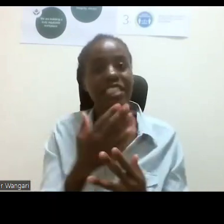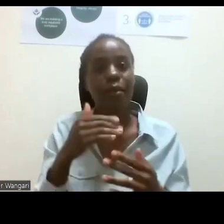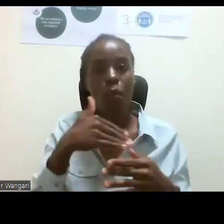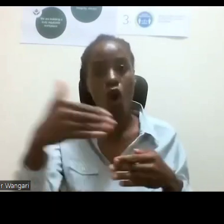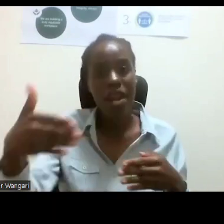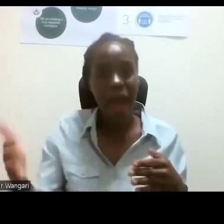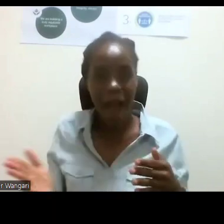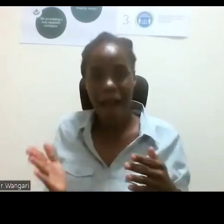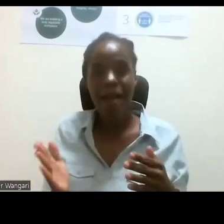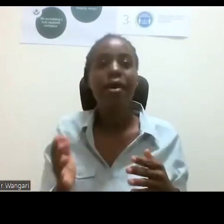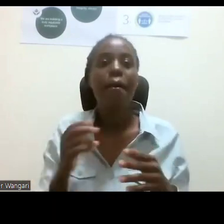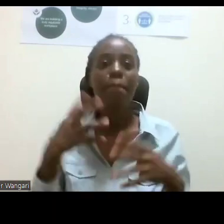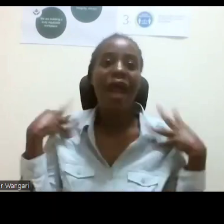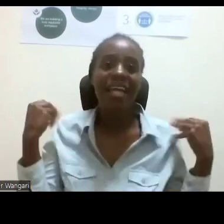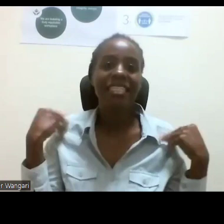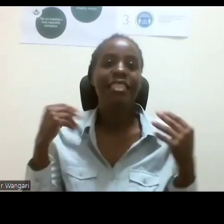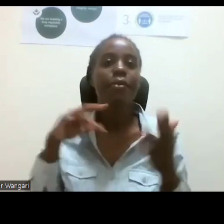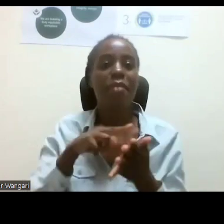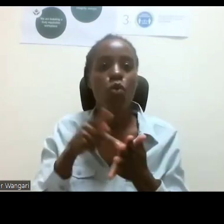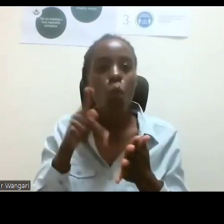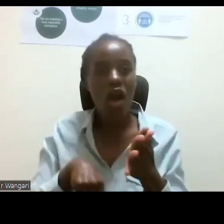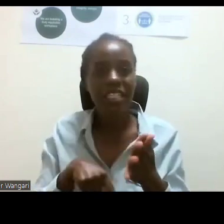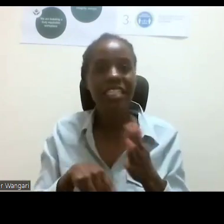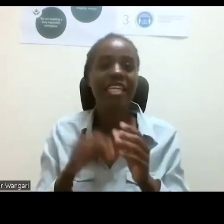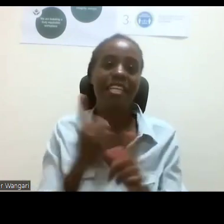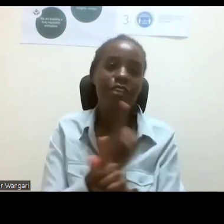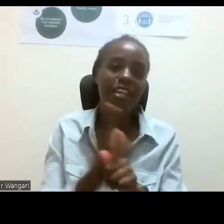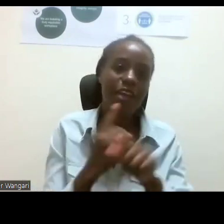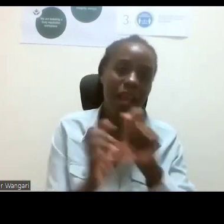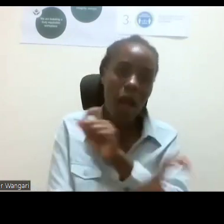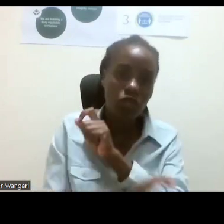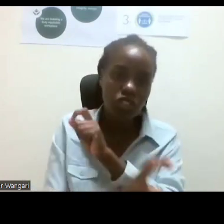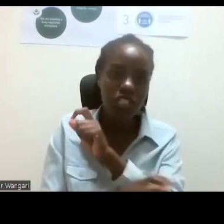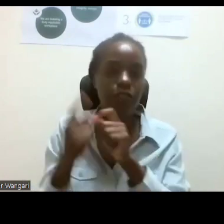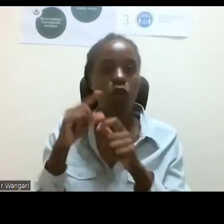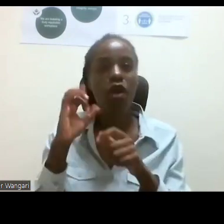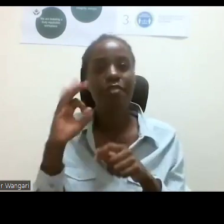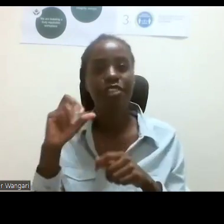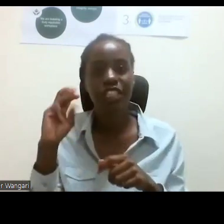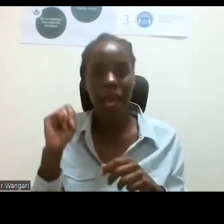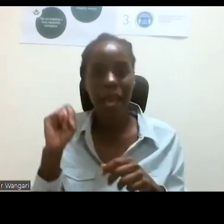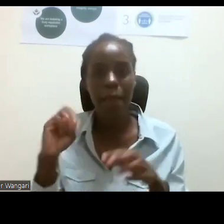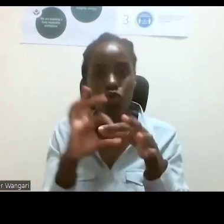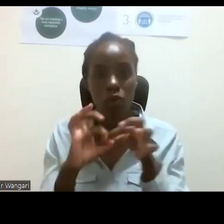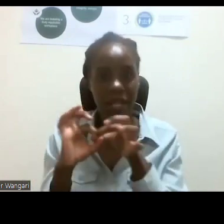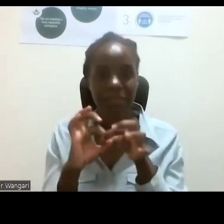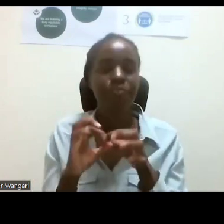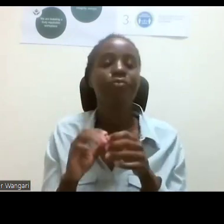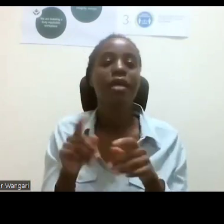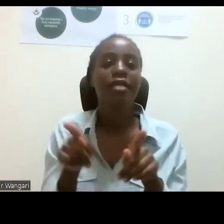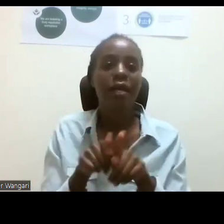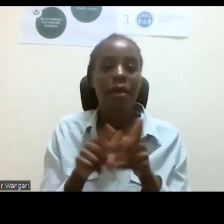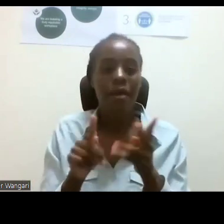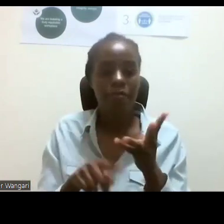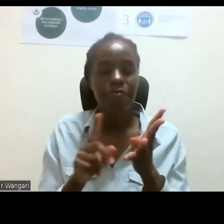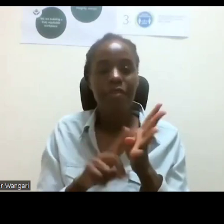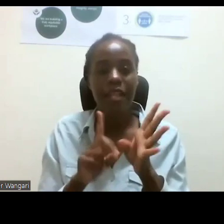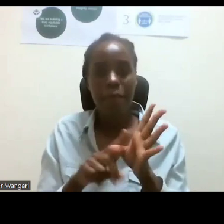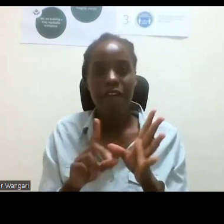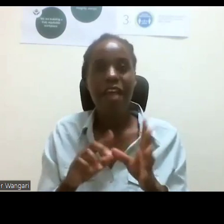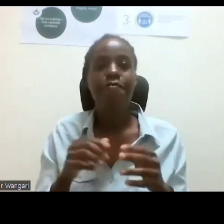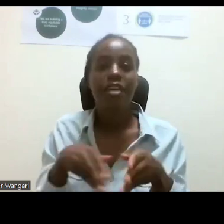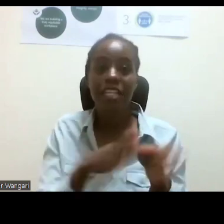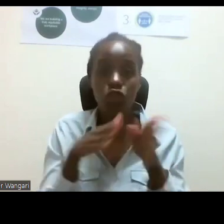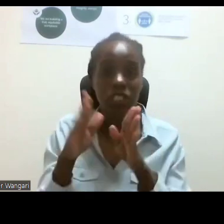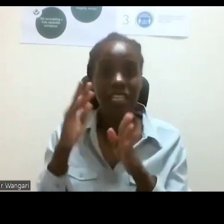the age of cutting, adult women cutting, and sooner FGM. To ensure adequate and sustainable resources availability for FGM